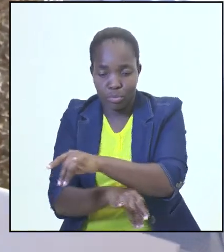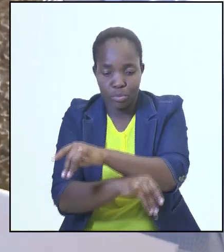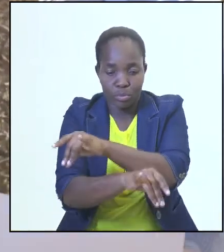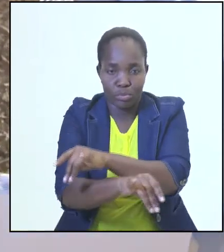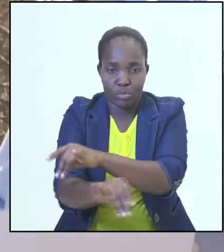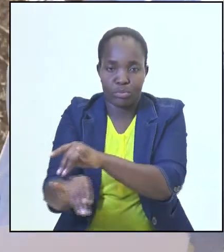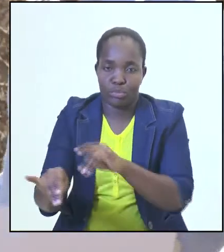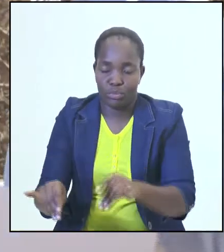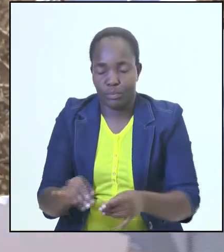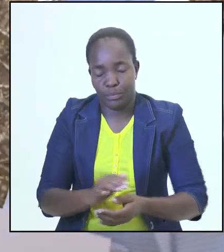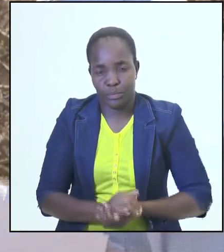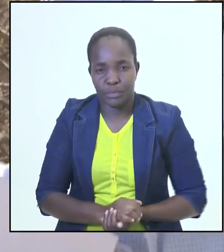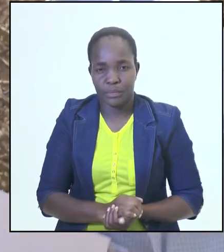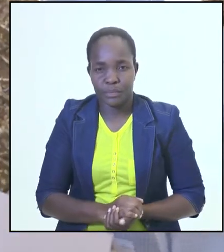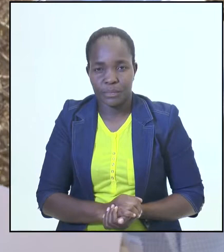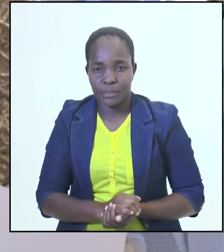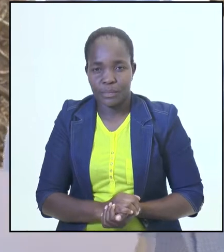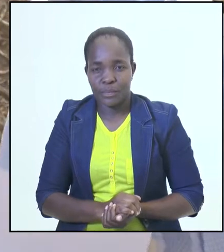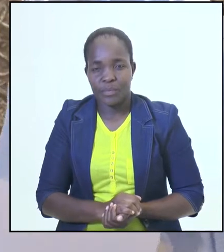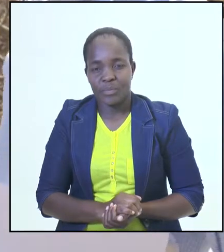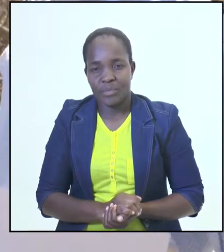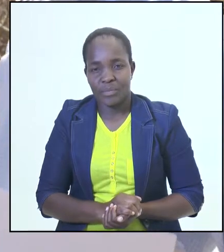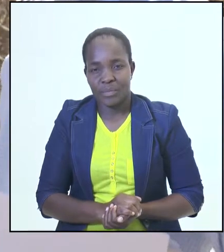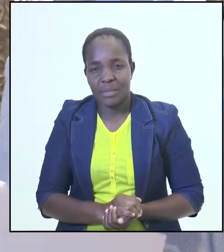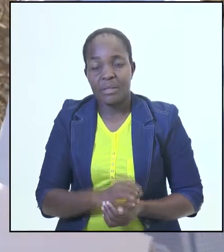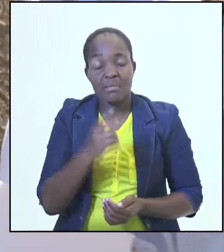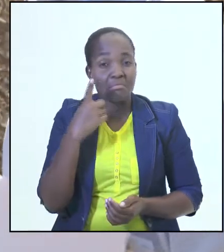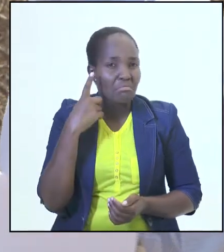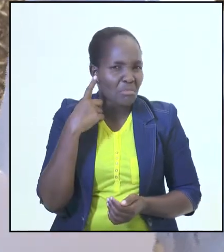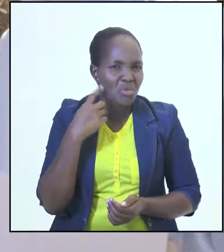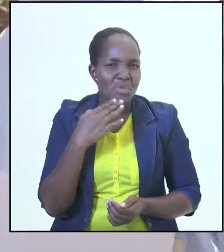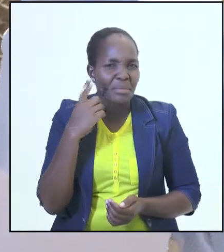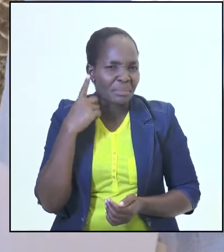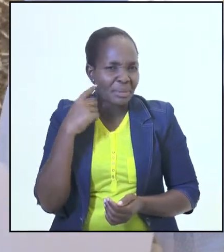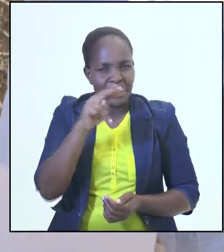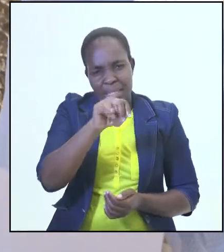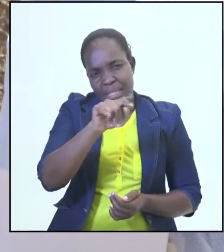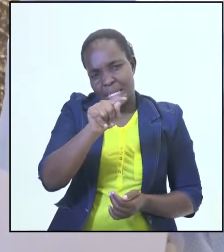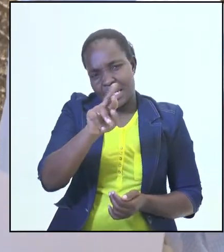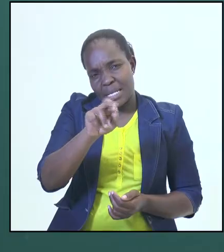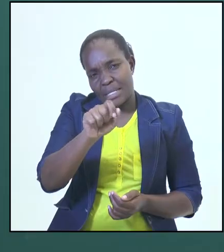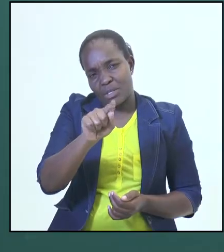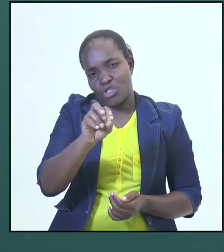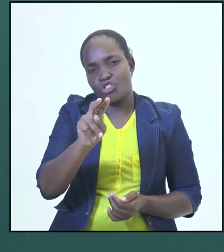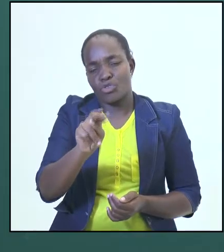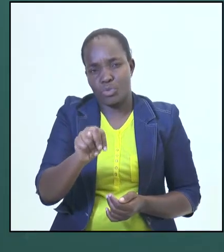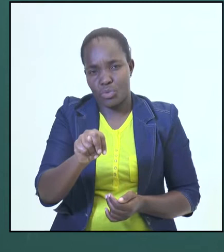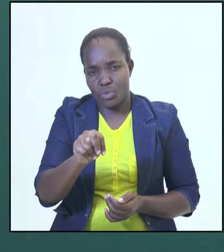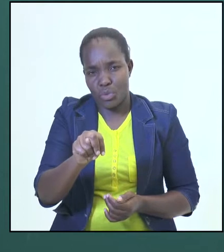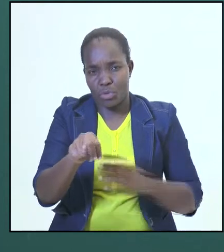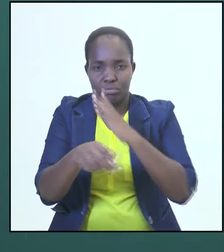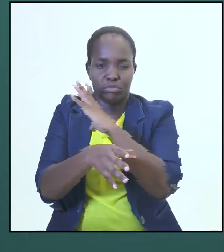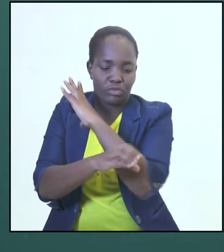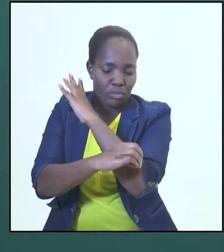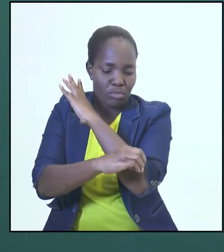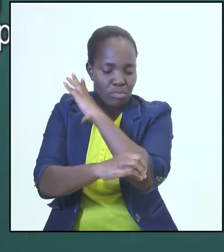Well, have any of you heard about nitrogen fixing crops? Nope. It's a really interesting